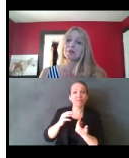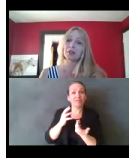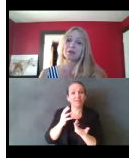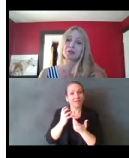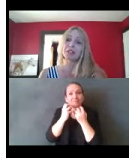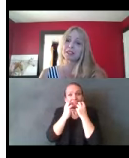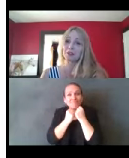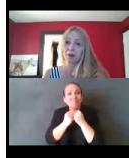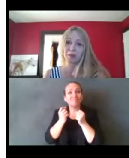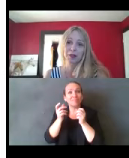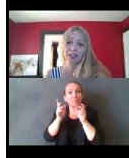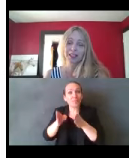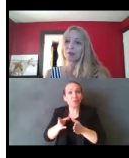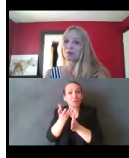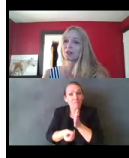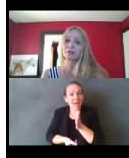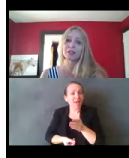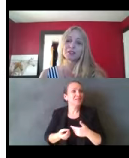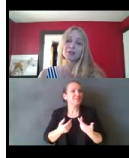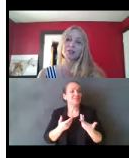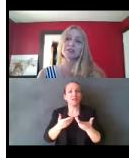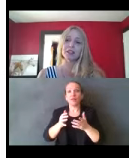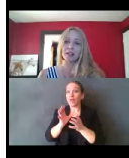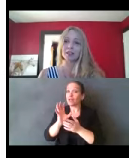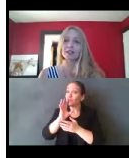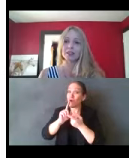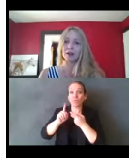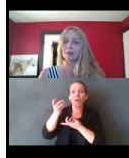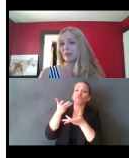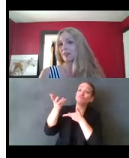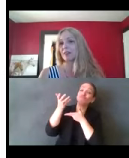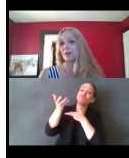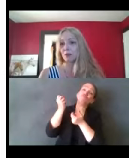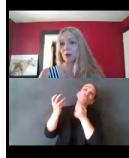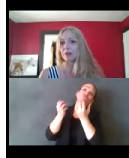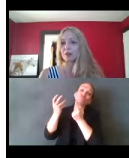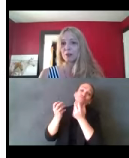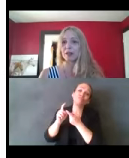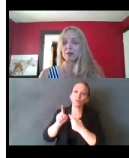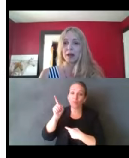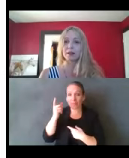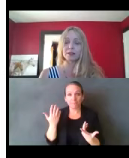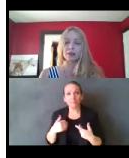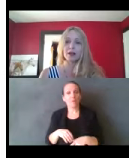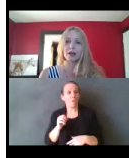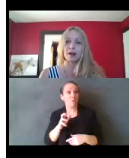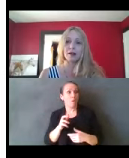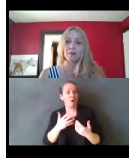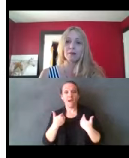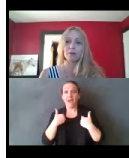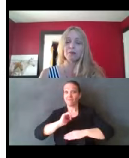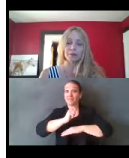or do things in their memory. So there's a lot of things you can do to stay connected if it is a loved one or someone that had passed,